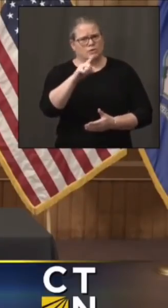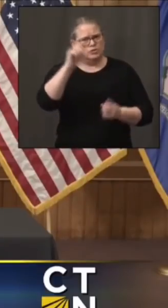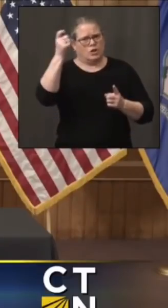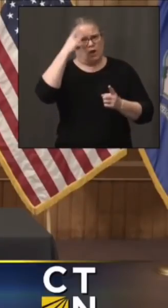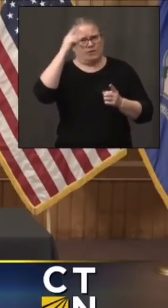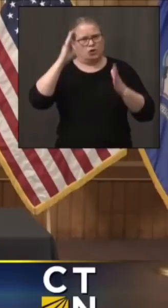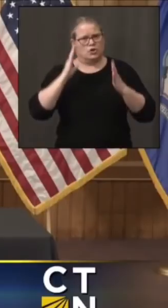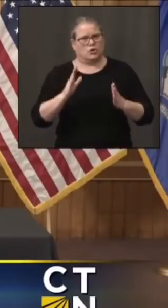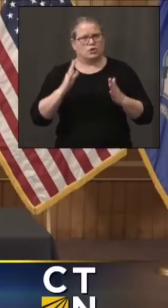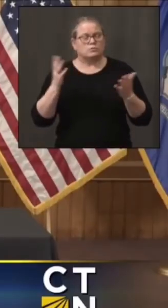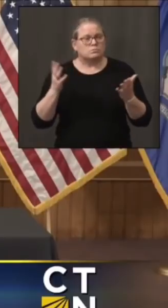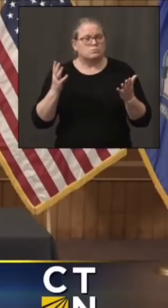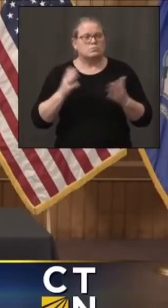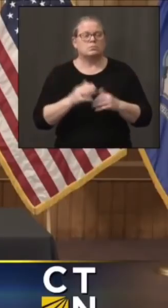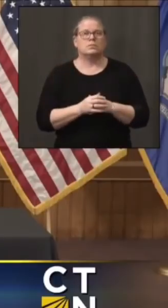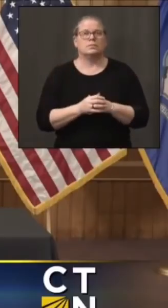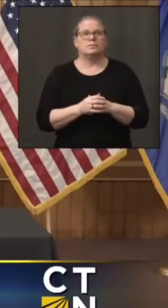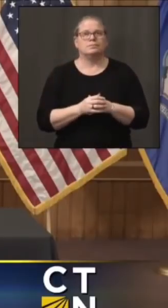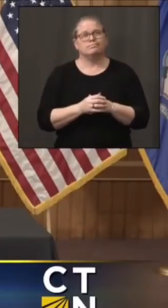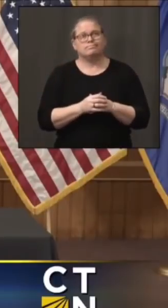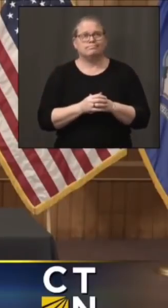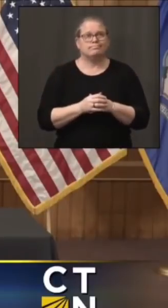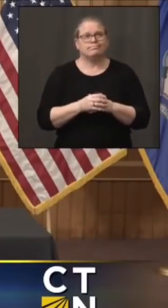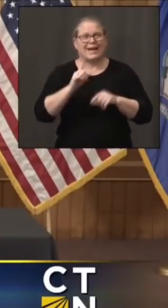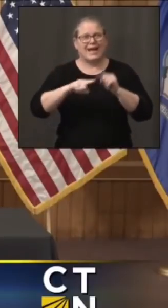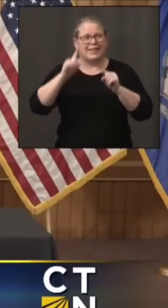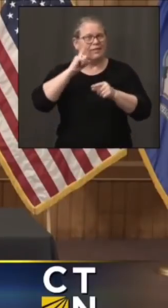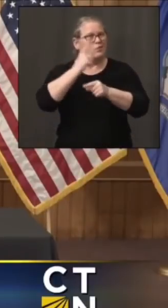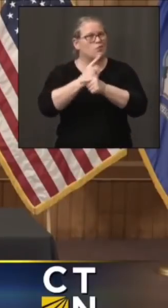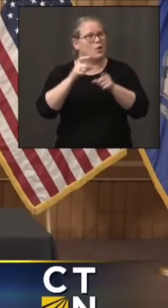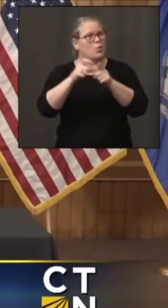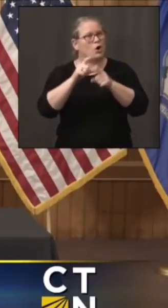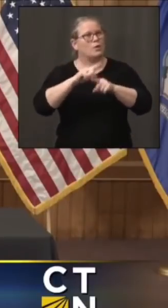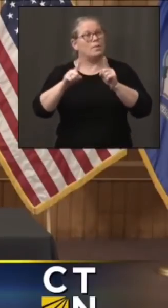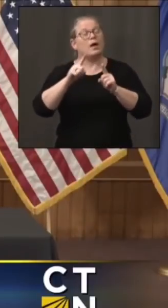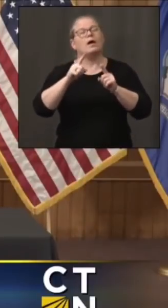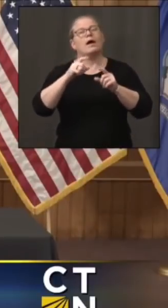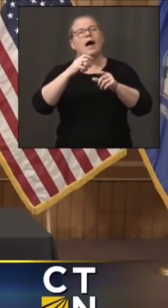ensuring that the right people, for lack of a better word, are getting the vaccine?